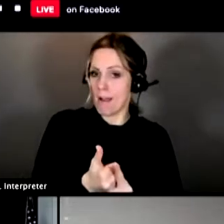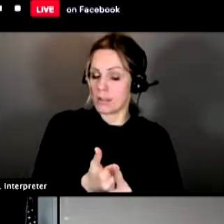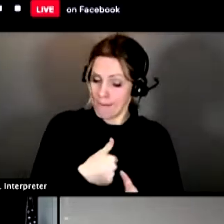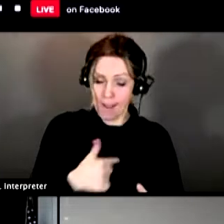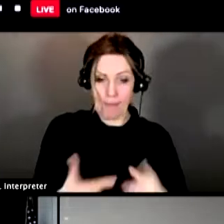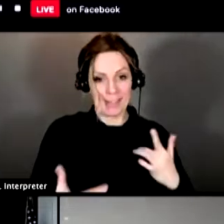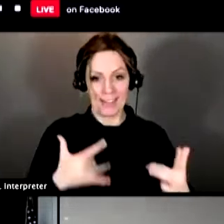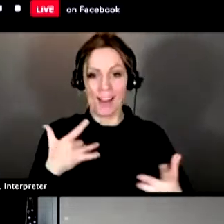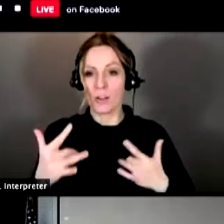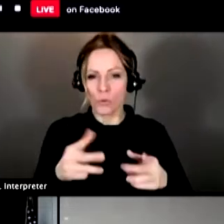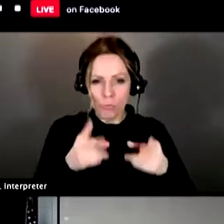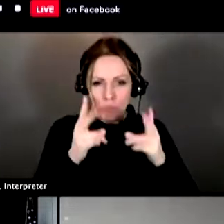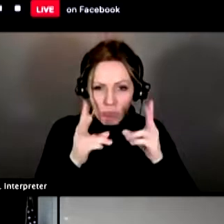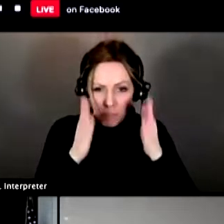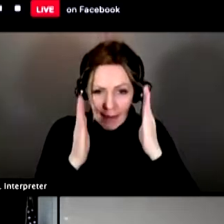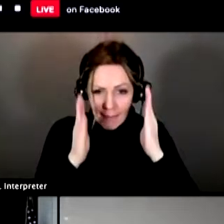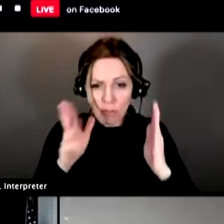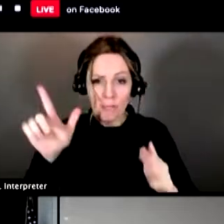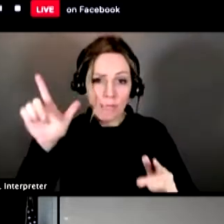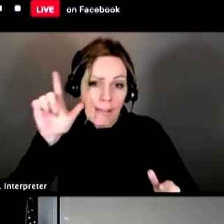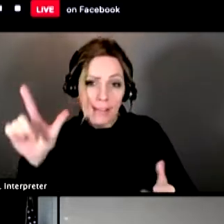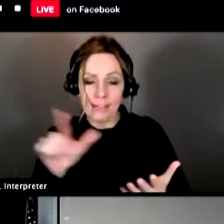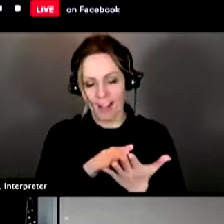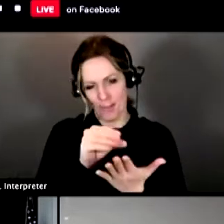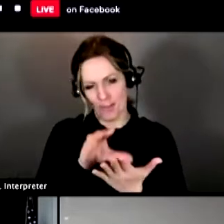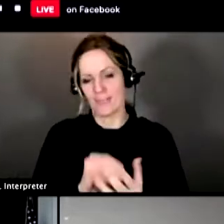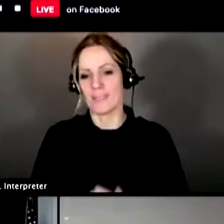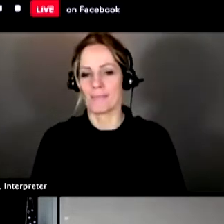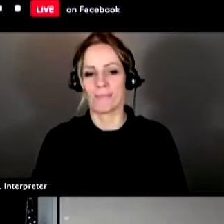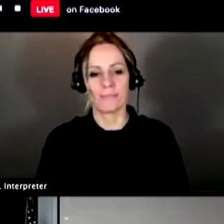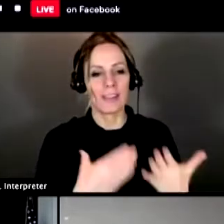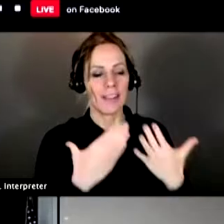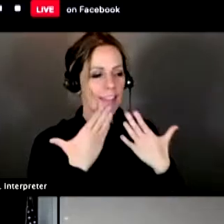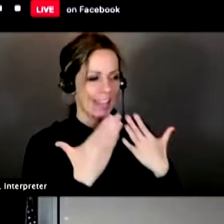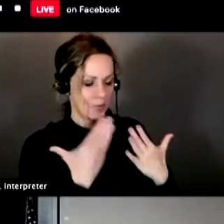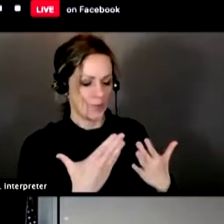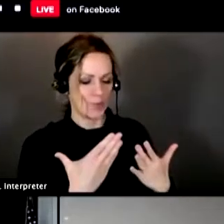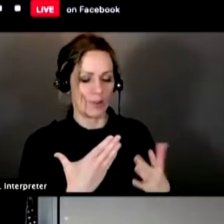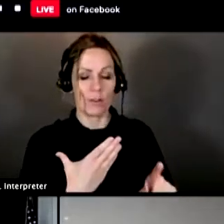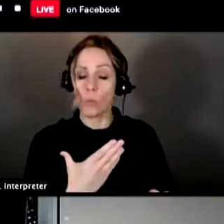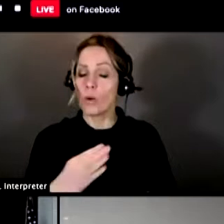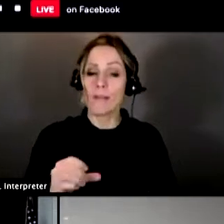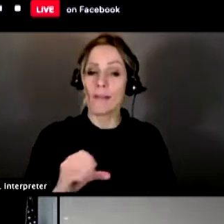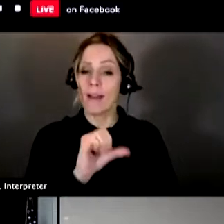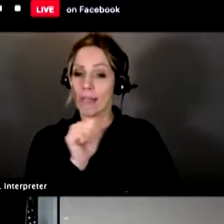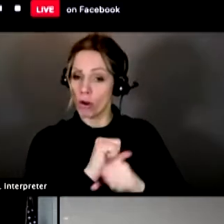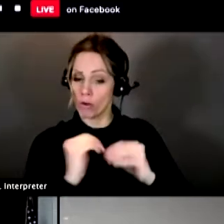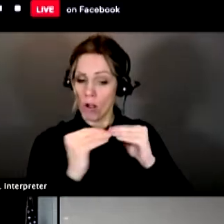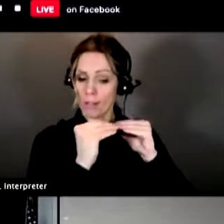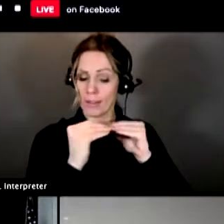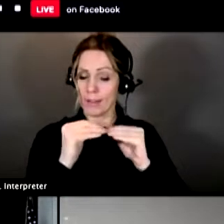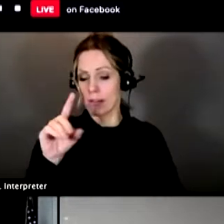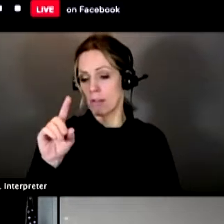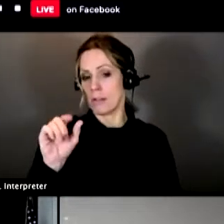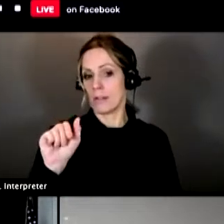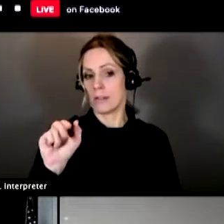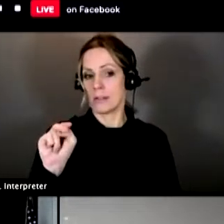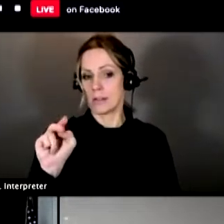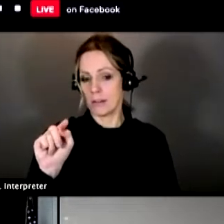much, Commissioner McDonald. I also neglected to mention my colleague, Dante James. He and I, along with others at the Langdon Group, have